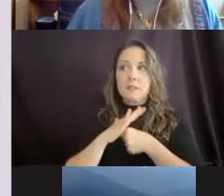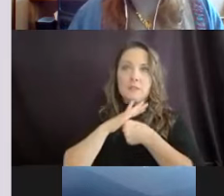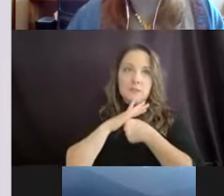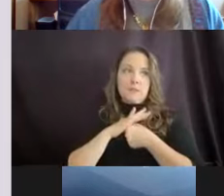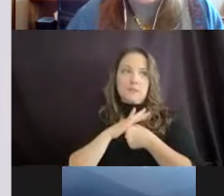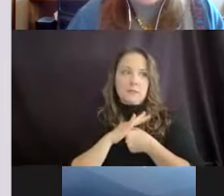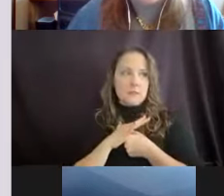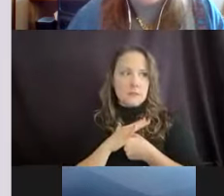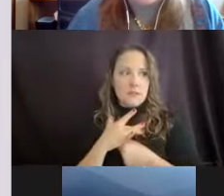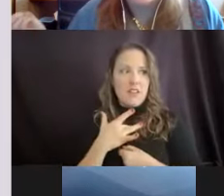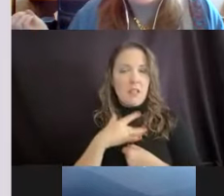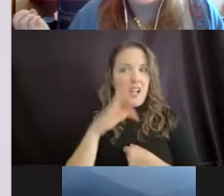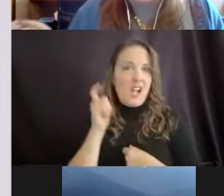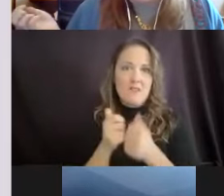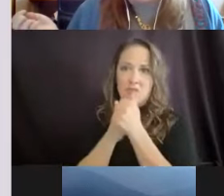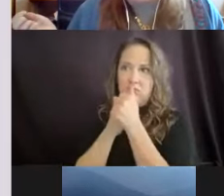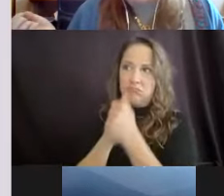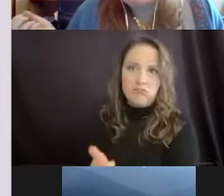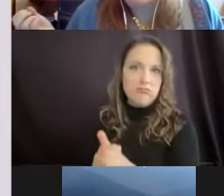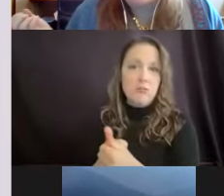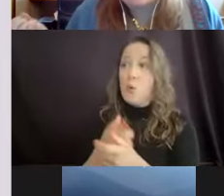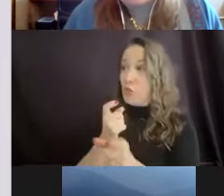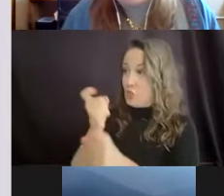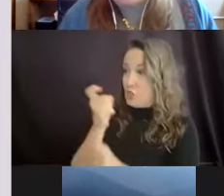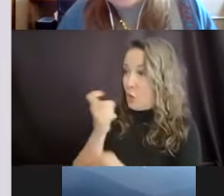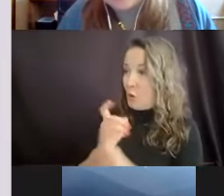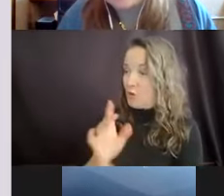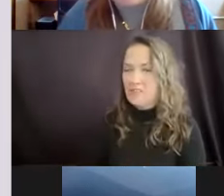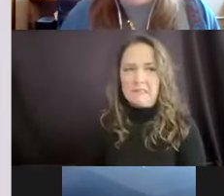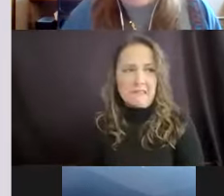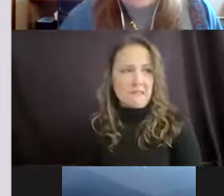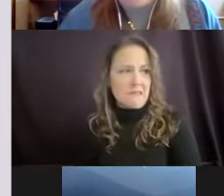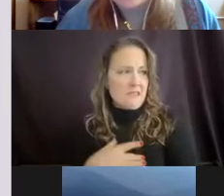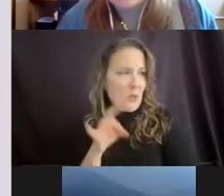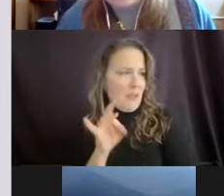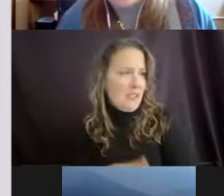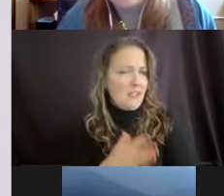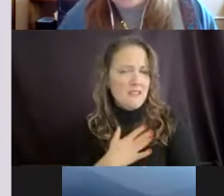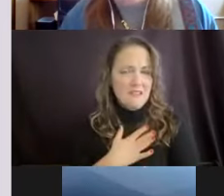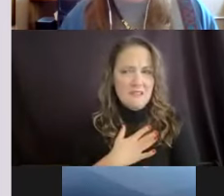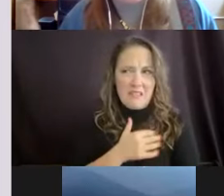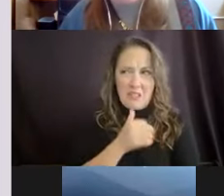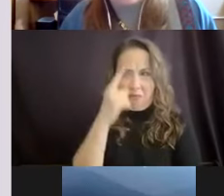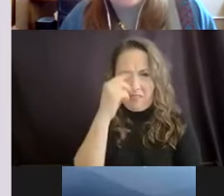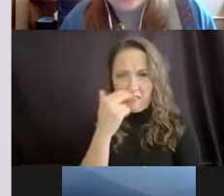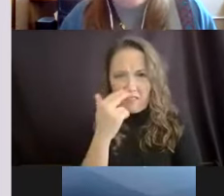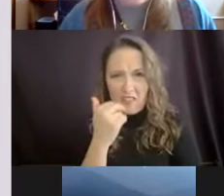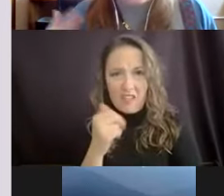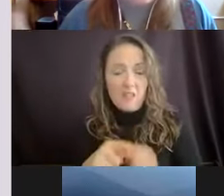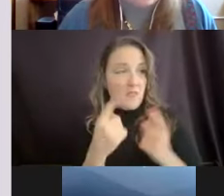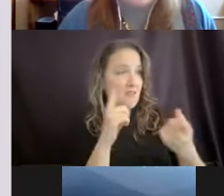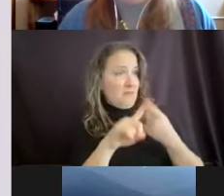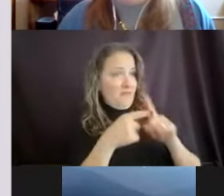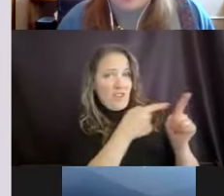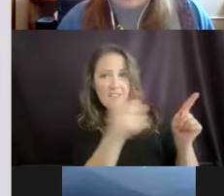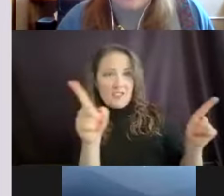feel like they have to go along with jokes that maybe they don't like. Maybe they don't really think they're funny, but all their friends are laughing,